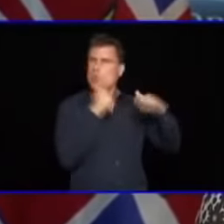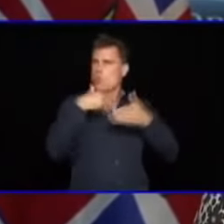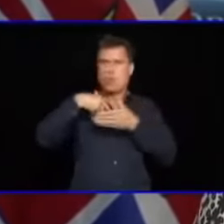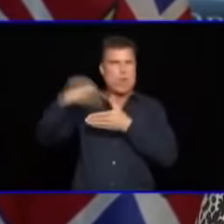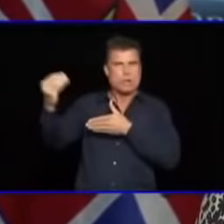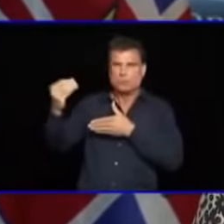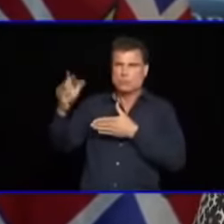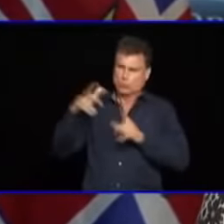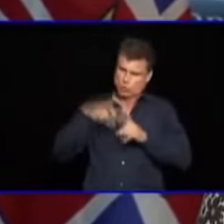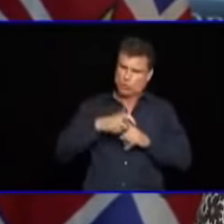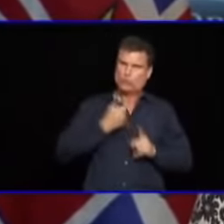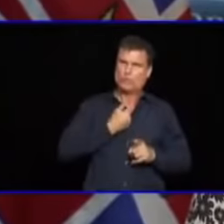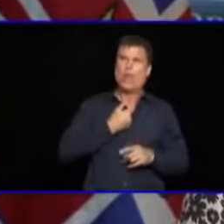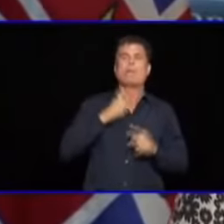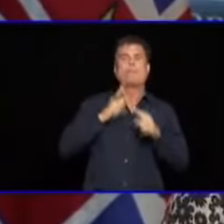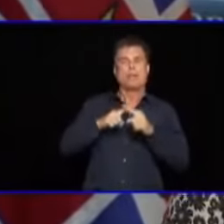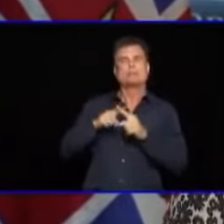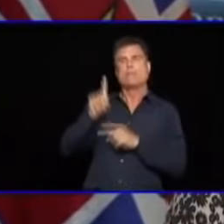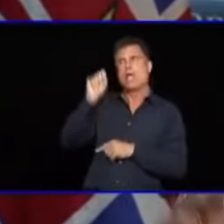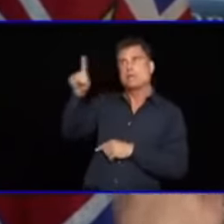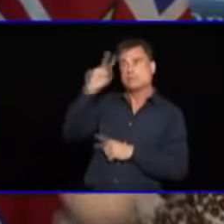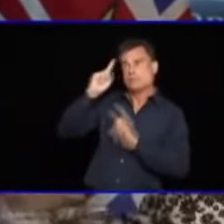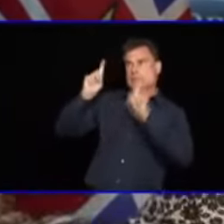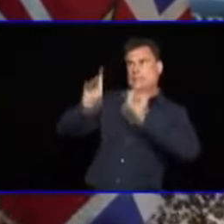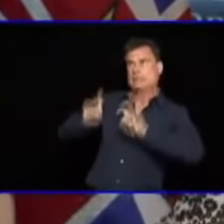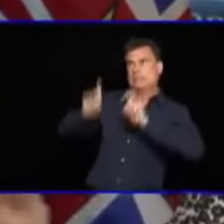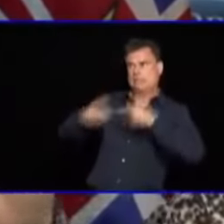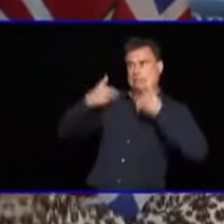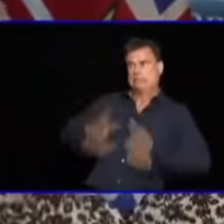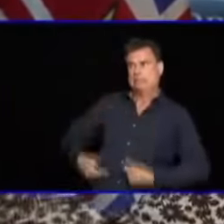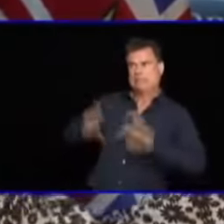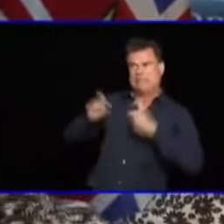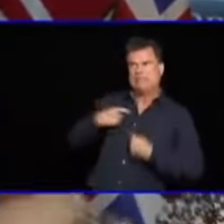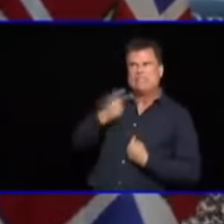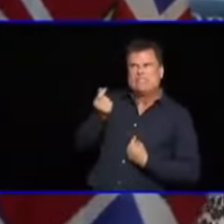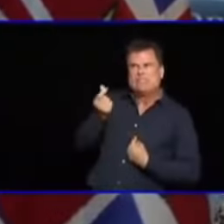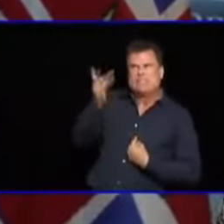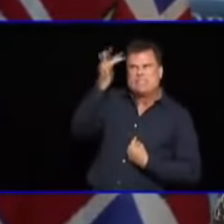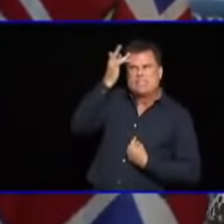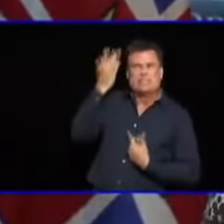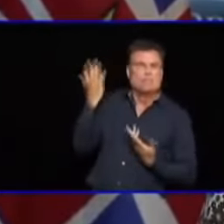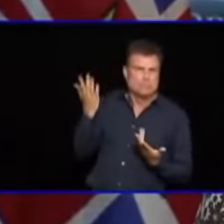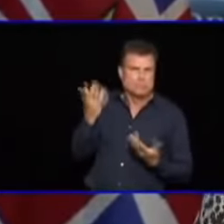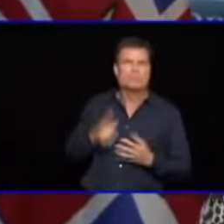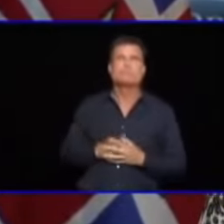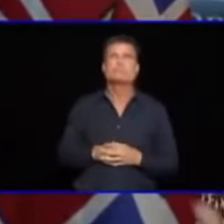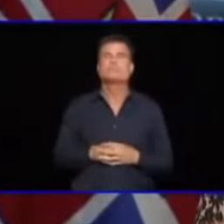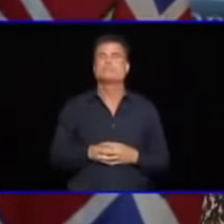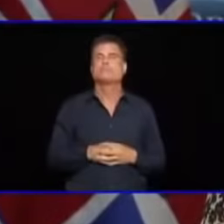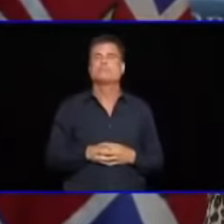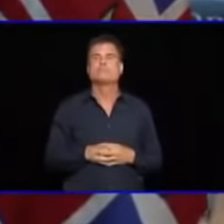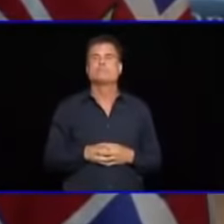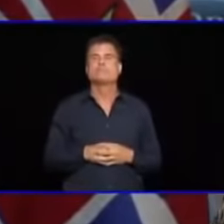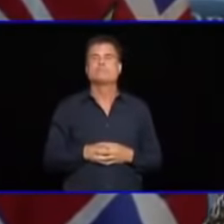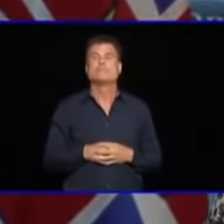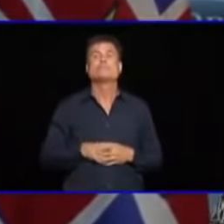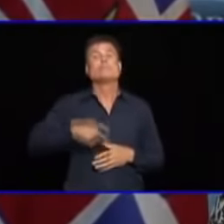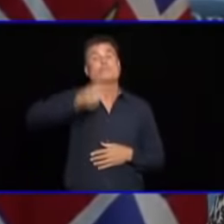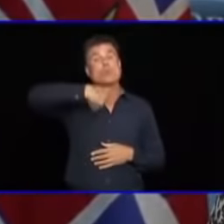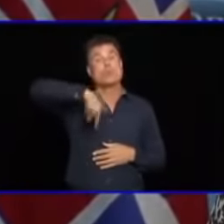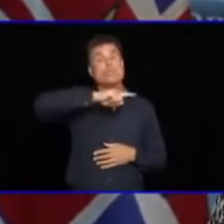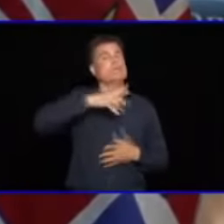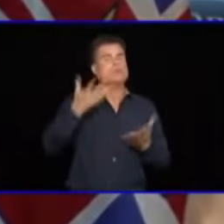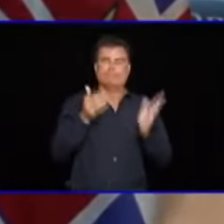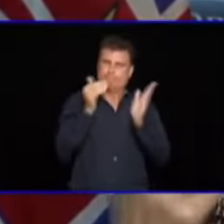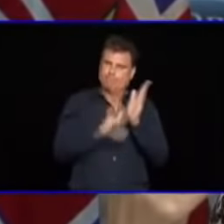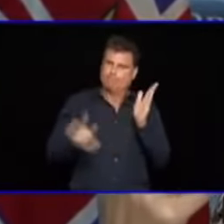we spent a lot of time in this pandemic talking about giving 2 meters between people outside our bubbles. And we've talked about the